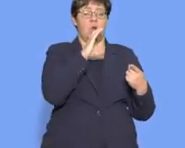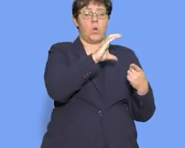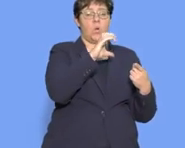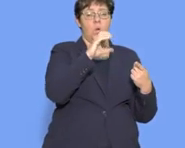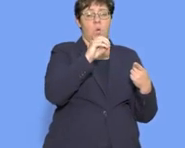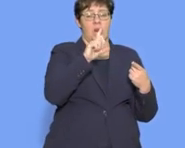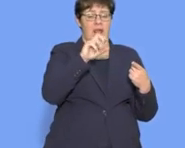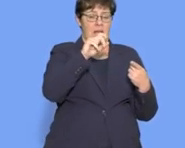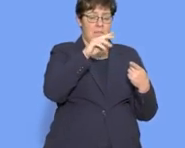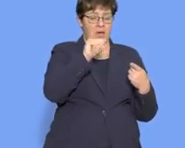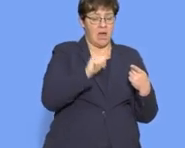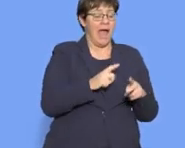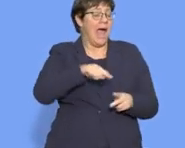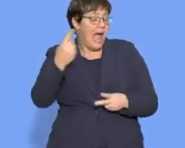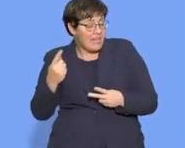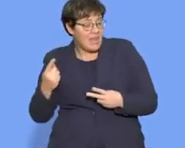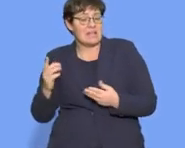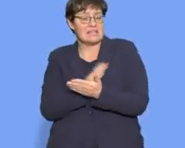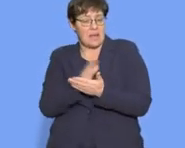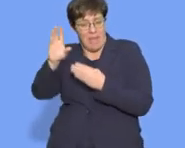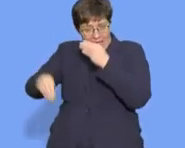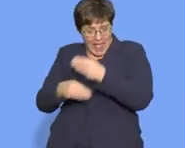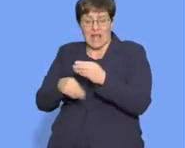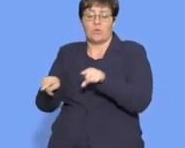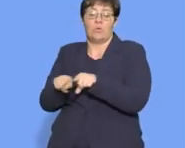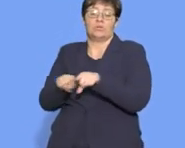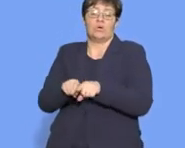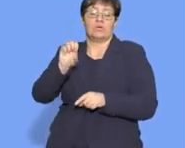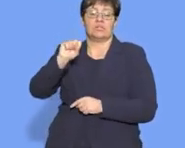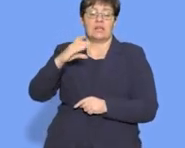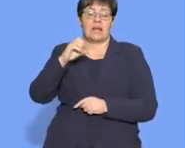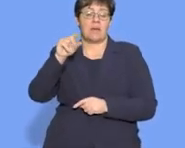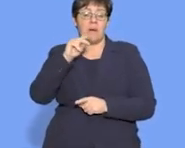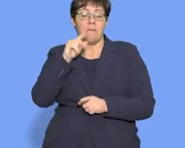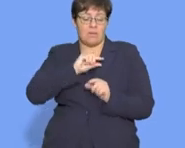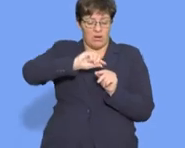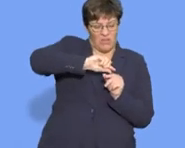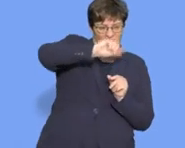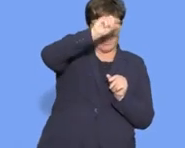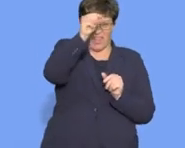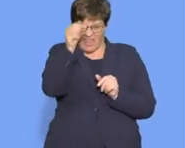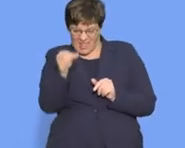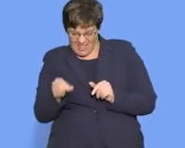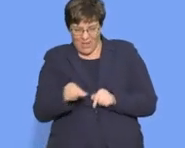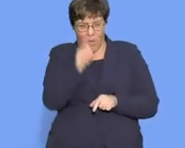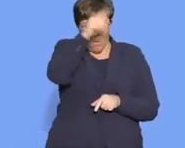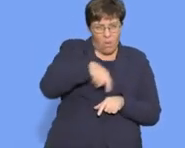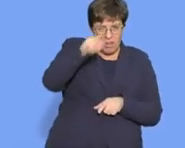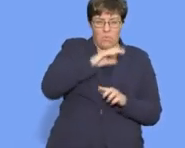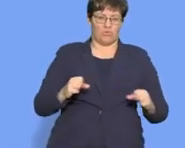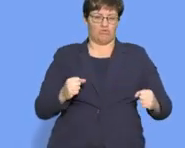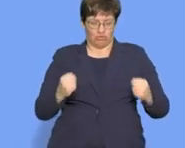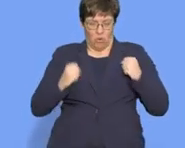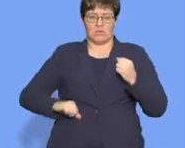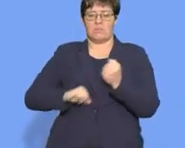for support. Others also have sclerenchyma. And remember, sclerenchyma is much, much tougher, so it does a